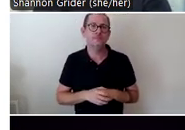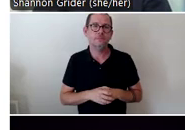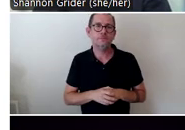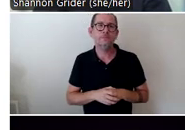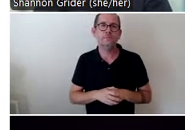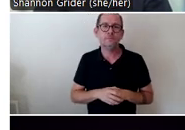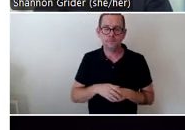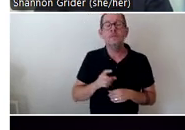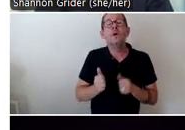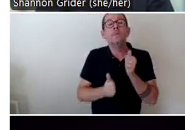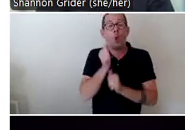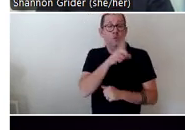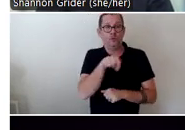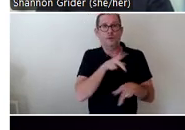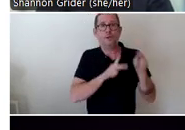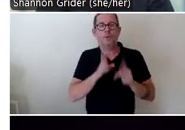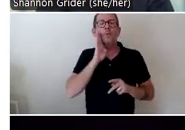connection with me.